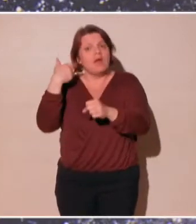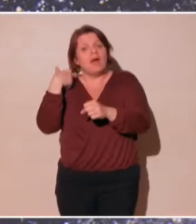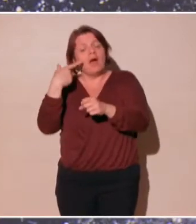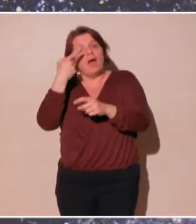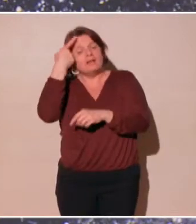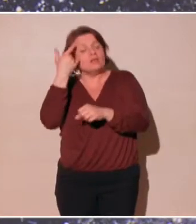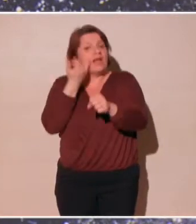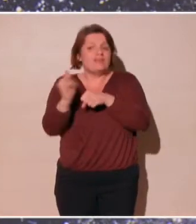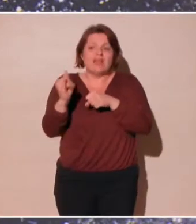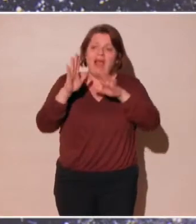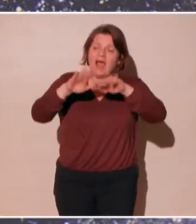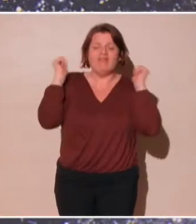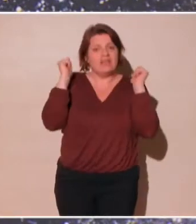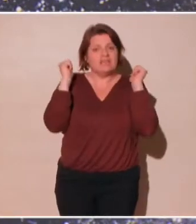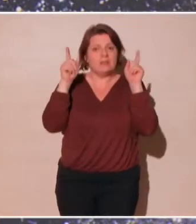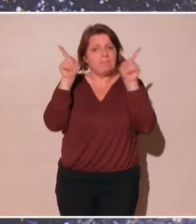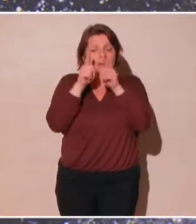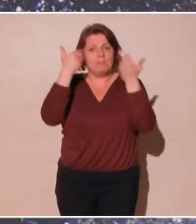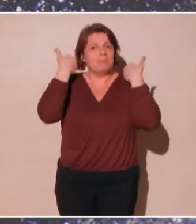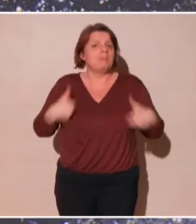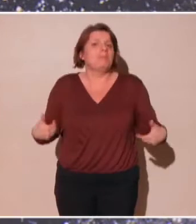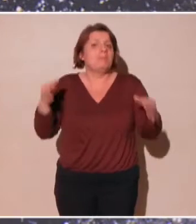don't look like me,